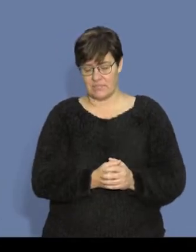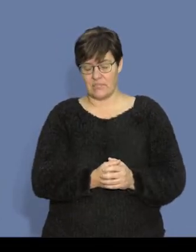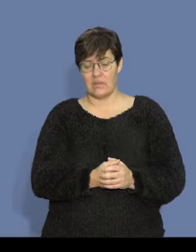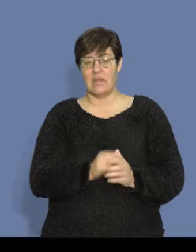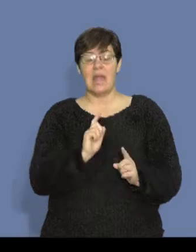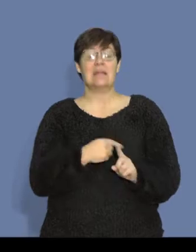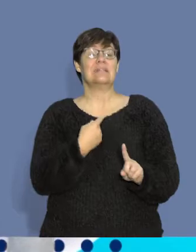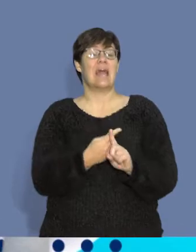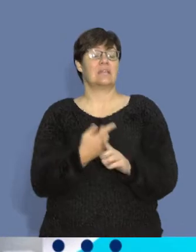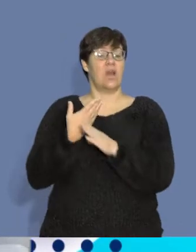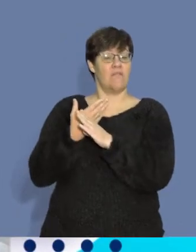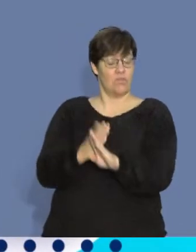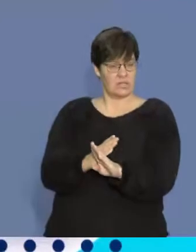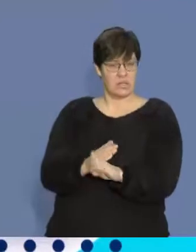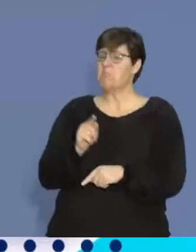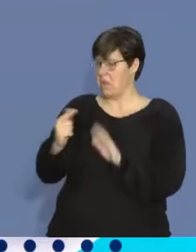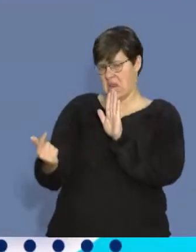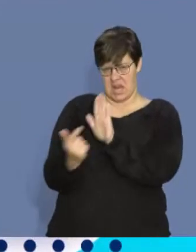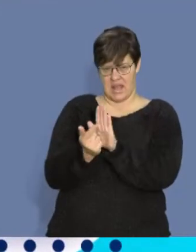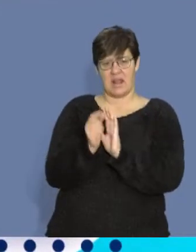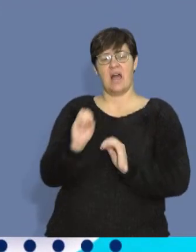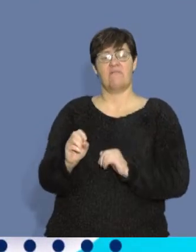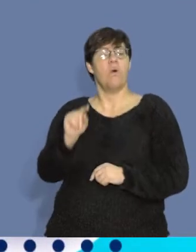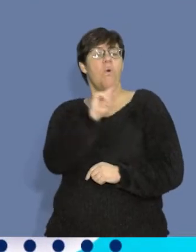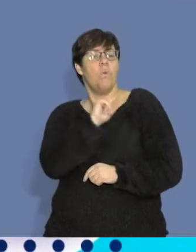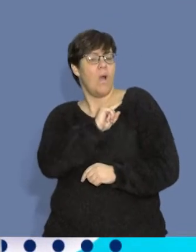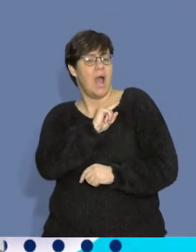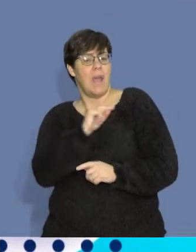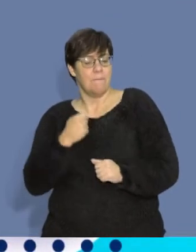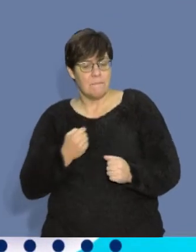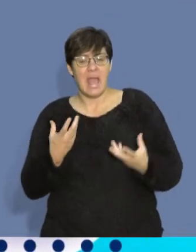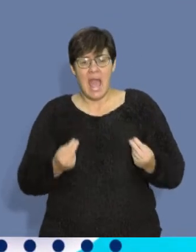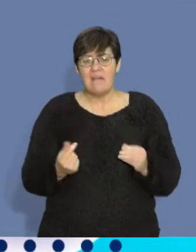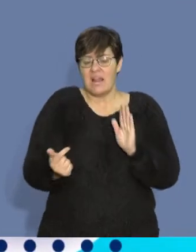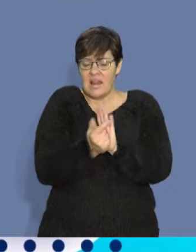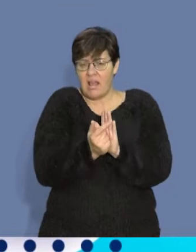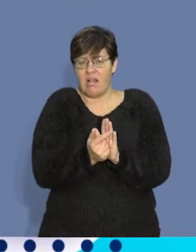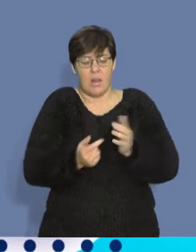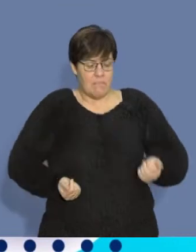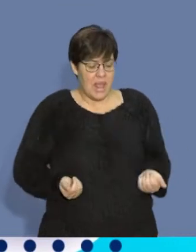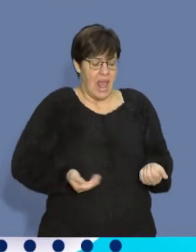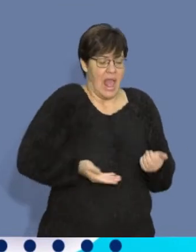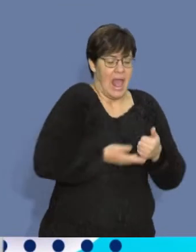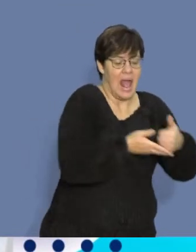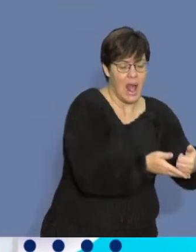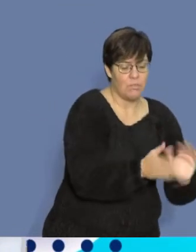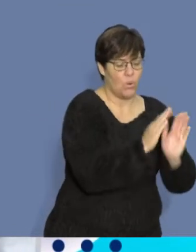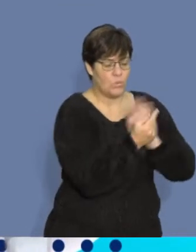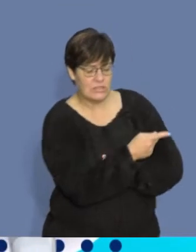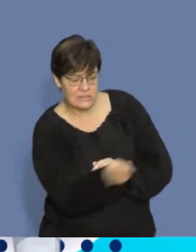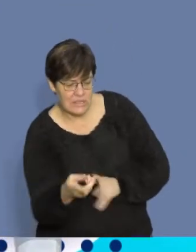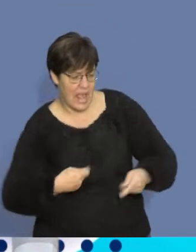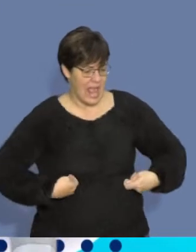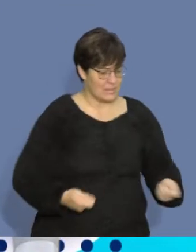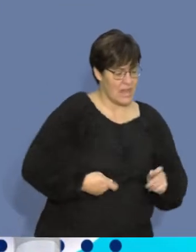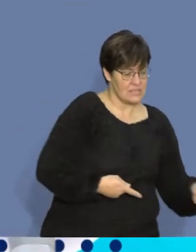tax avoidance, we said, is perfectly legal. It's legal ways which we employ in order to reduce